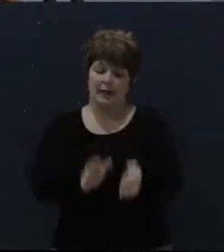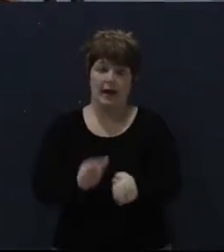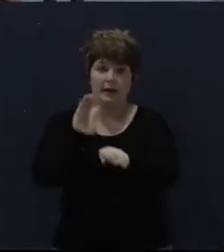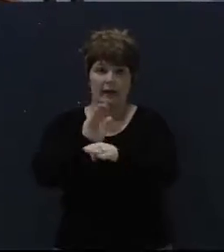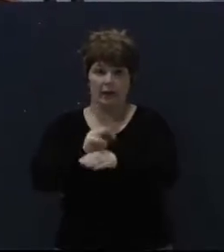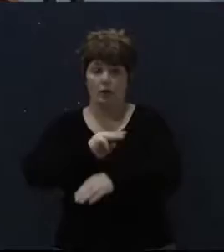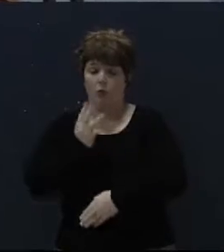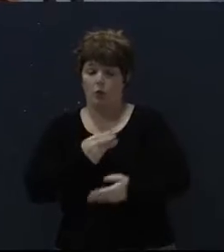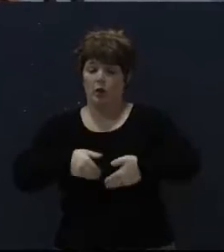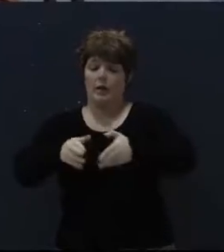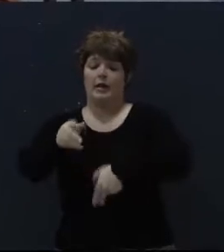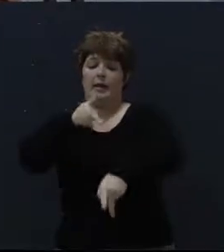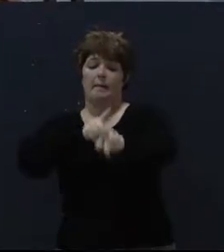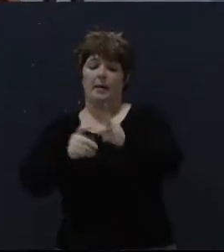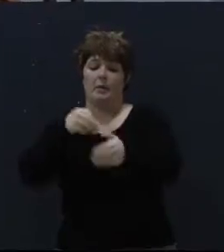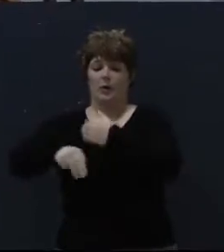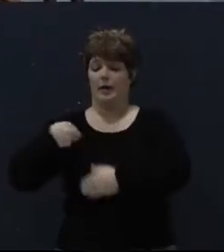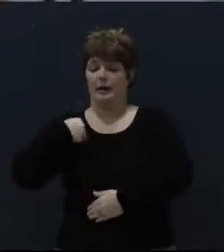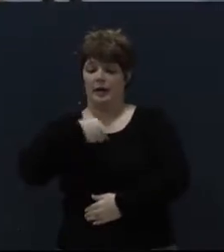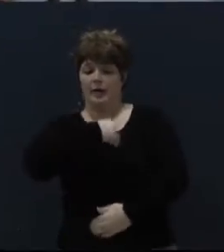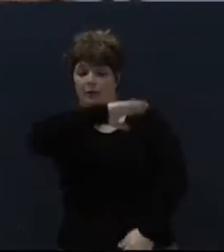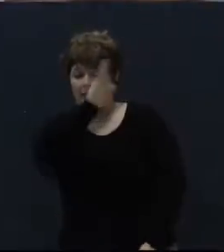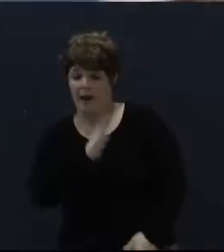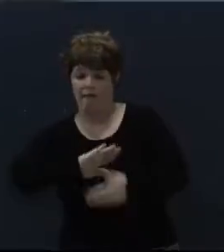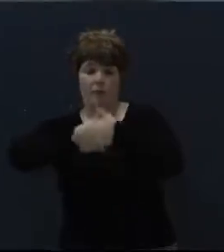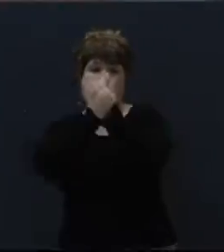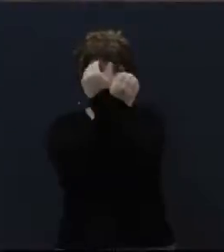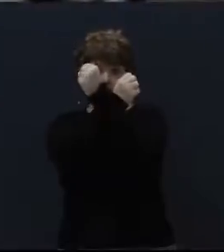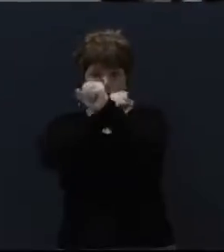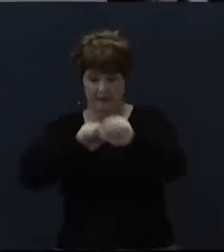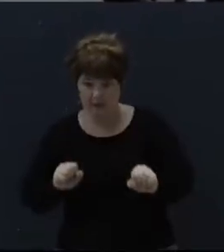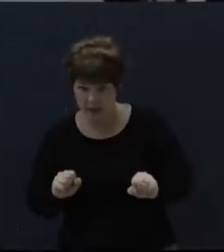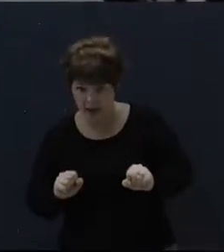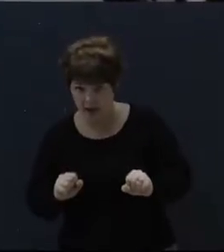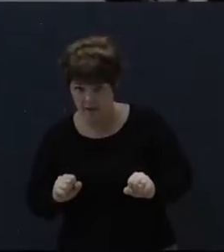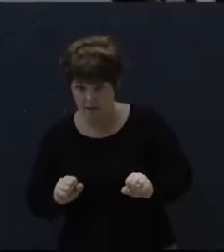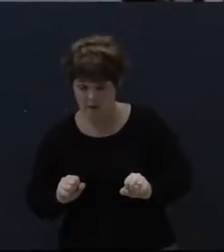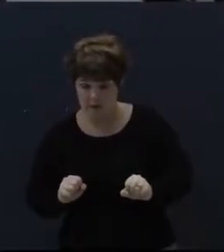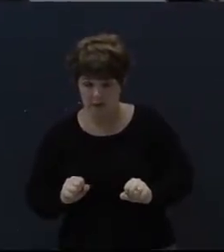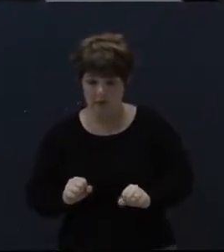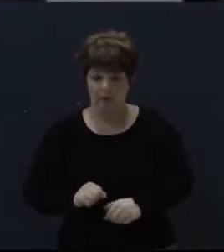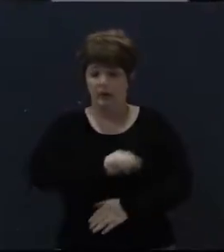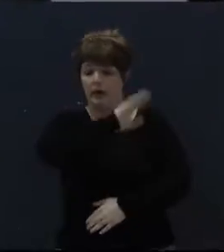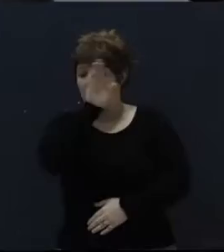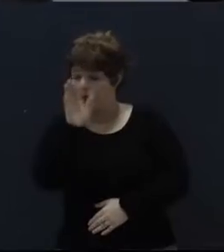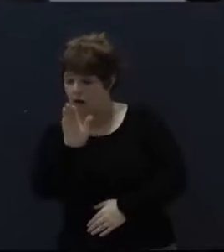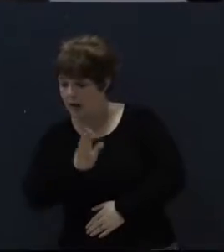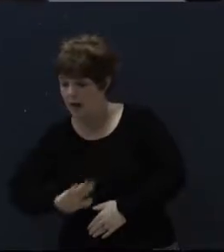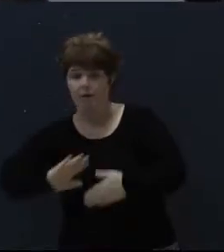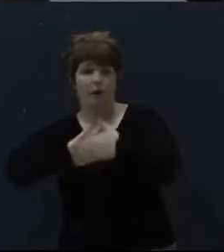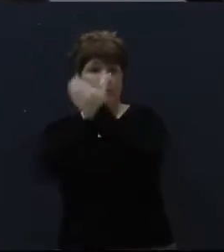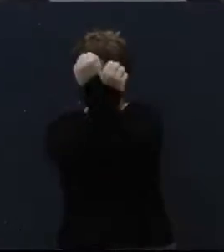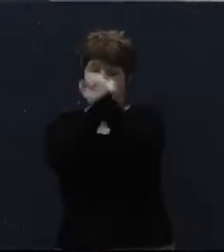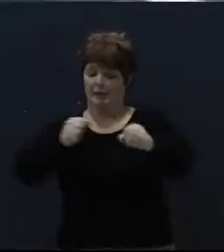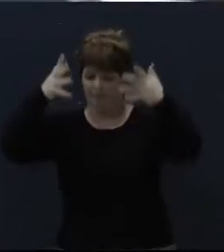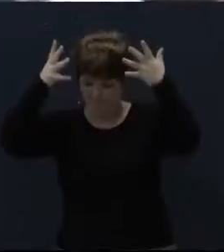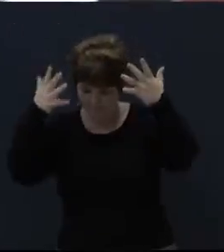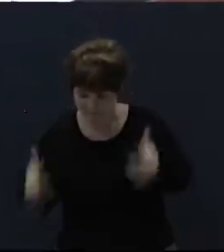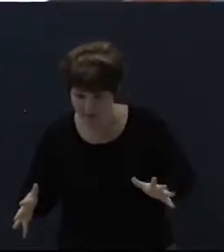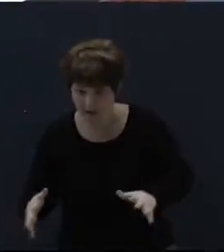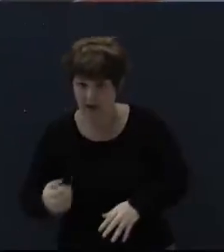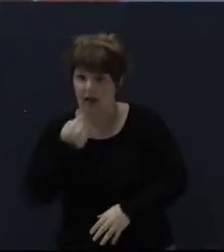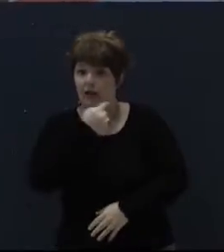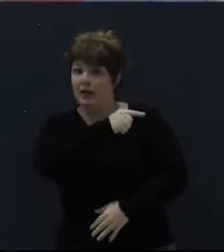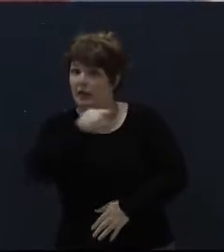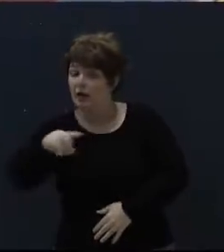We're letting people in as members that ain't never been saved. They ain't never been under the spout where the glory got out. I want to tell you something. We